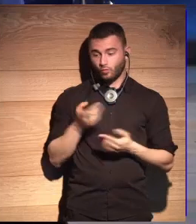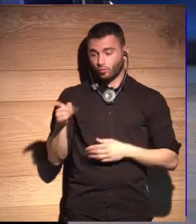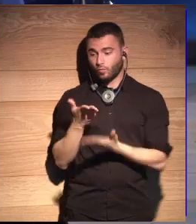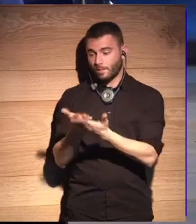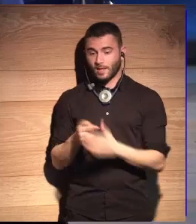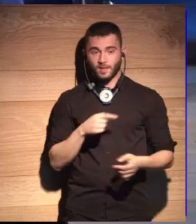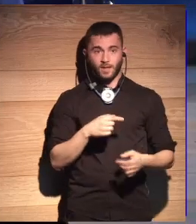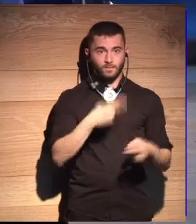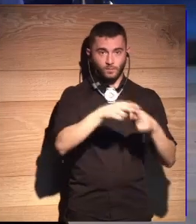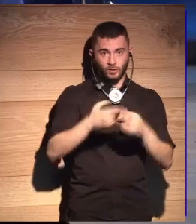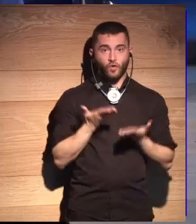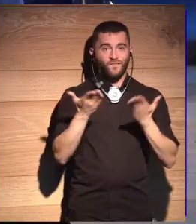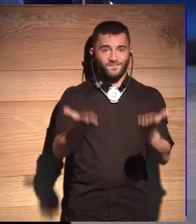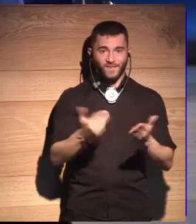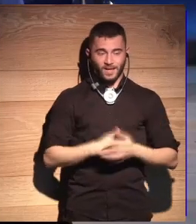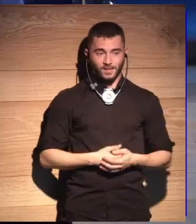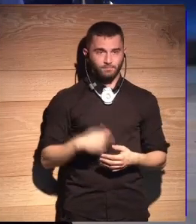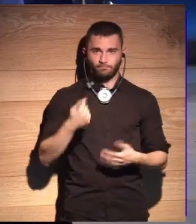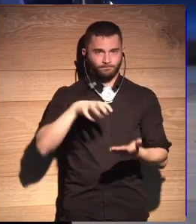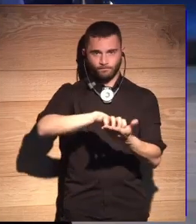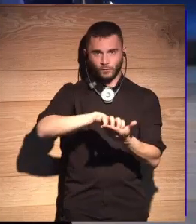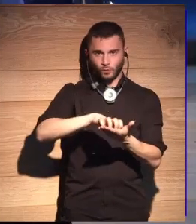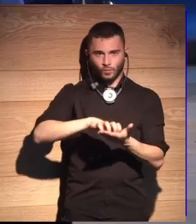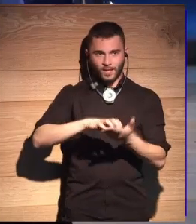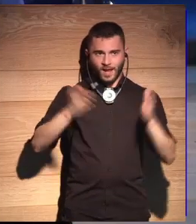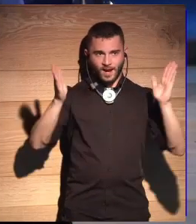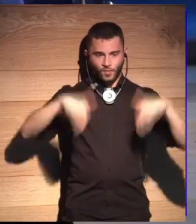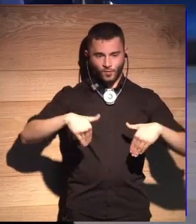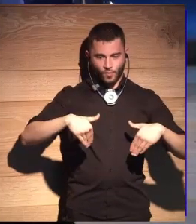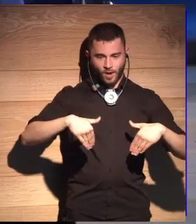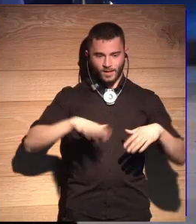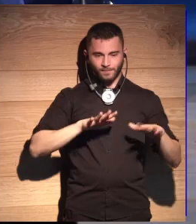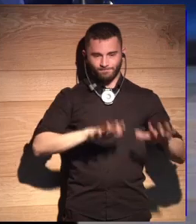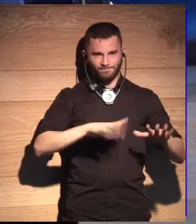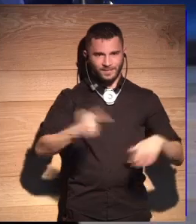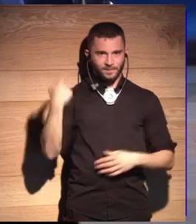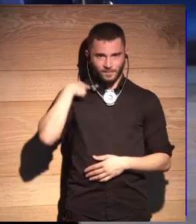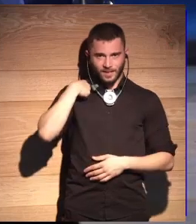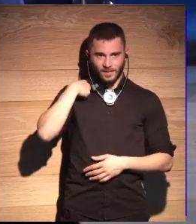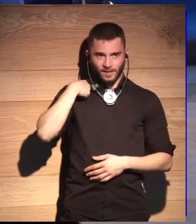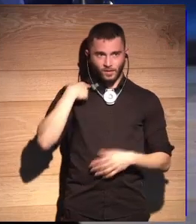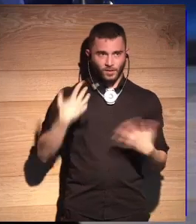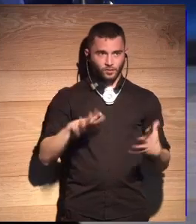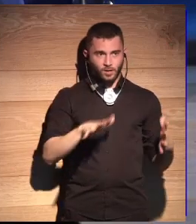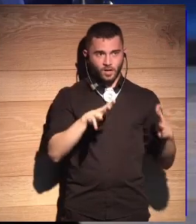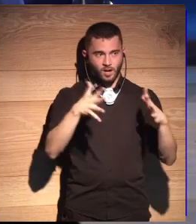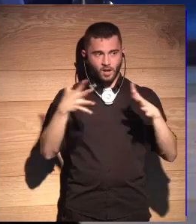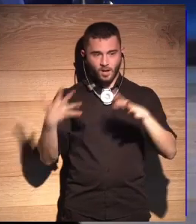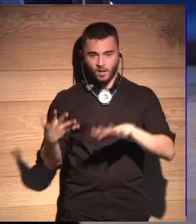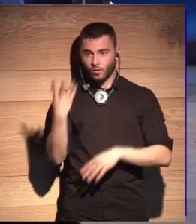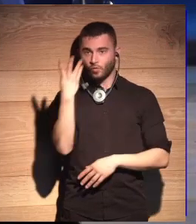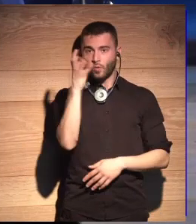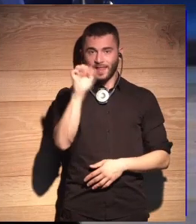giving a whole range of offers. Yeah, I think we have lost some anchoring, and that